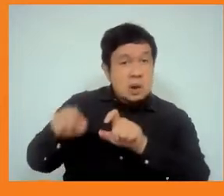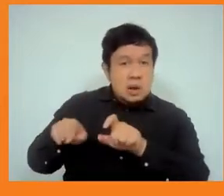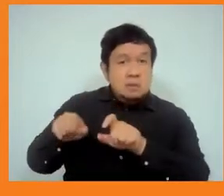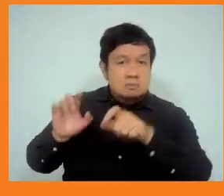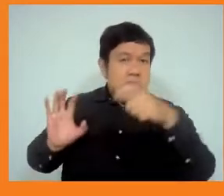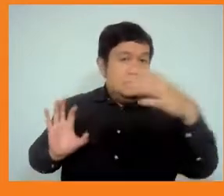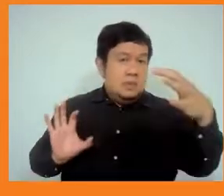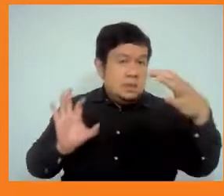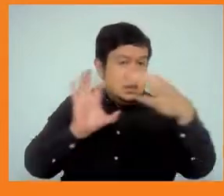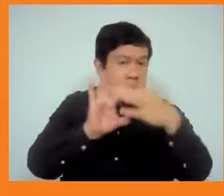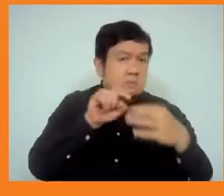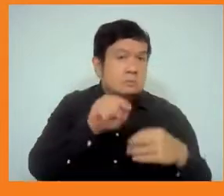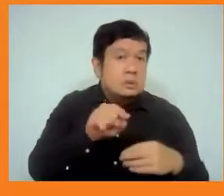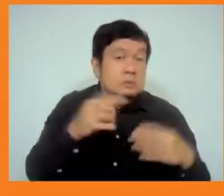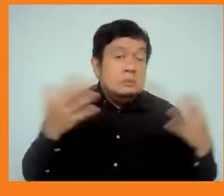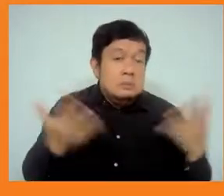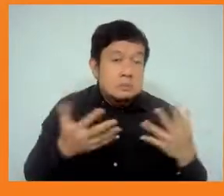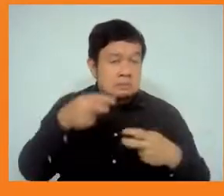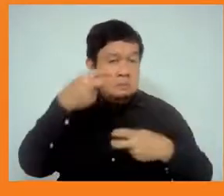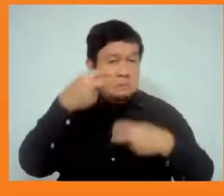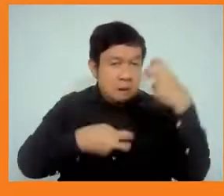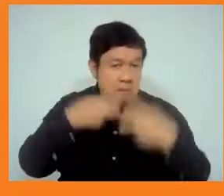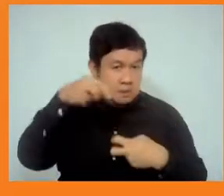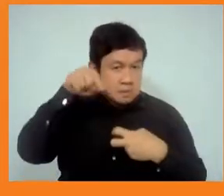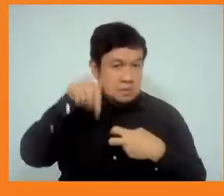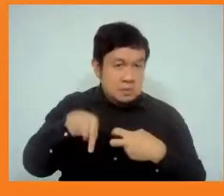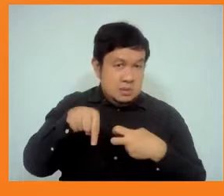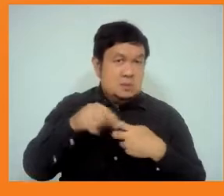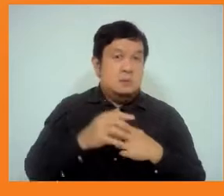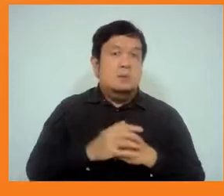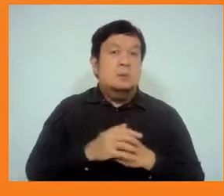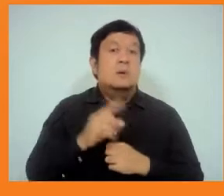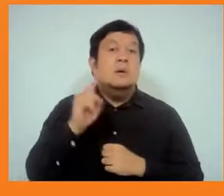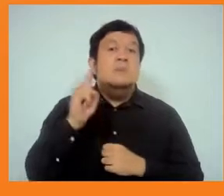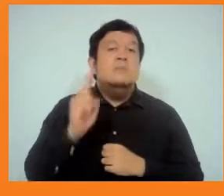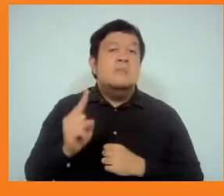the family of the four deceased got of rupees 100,000.